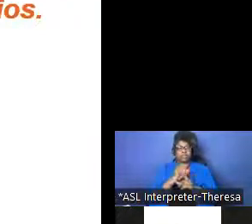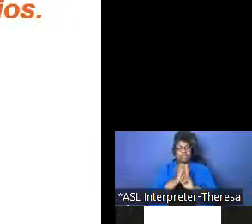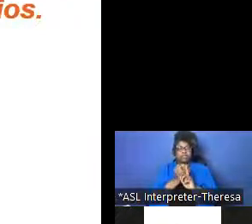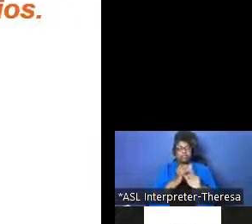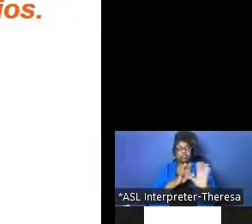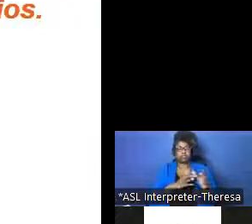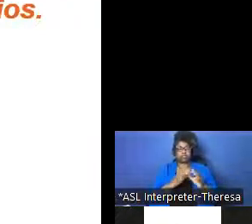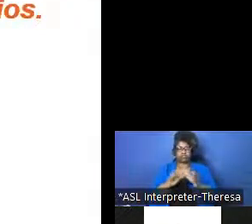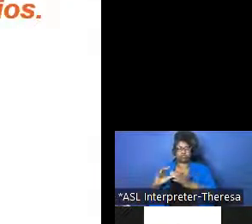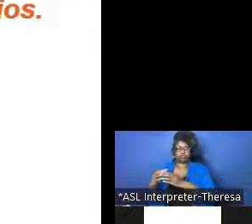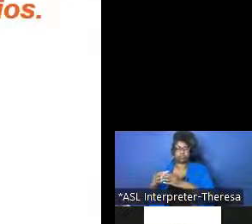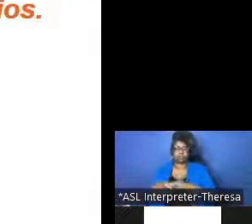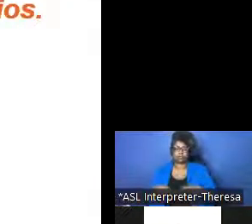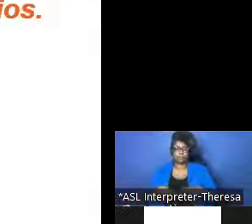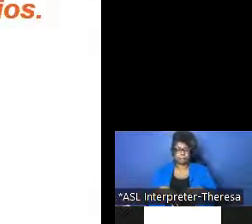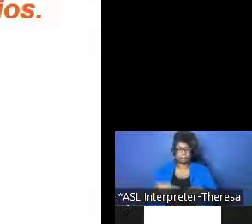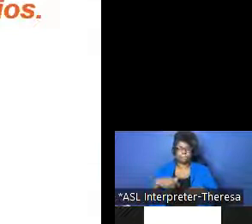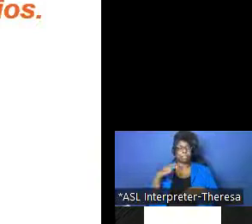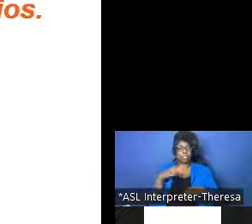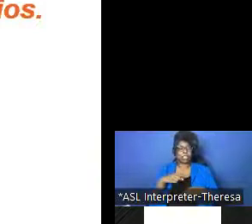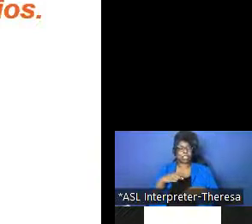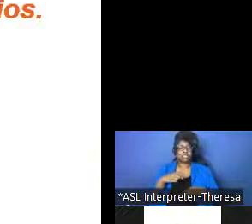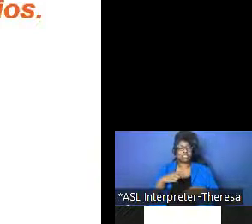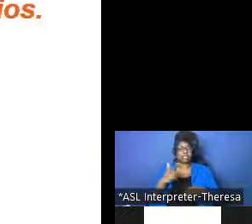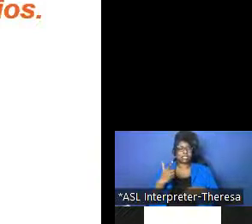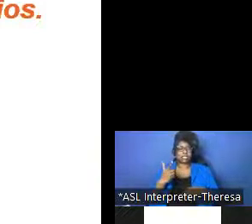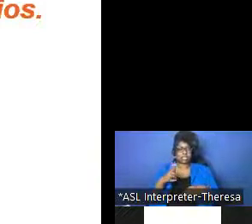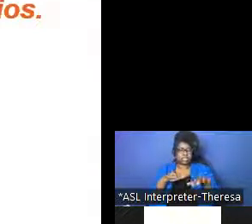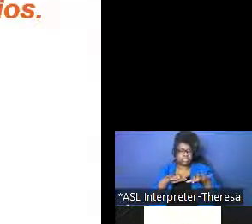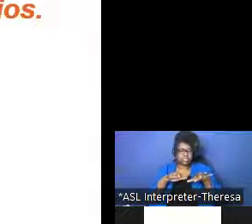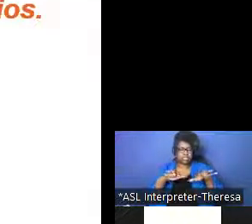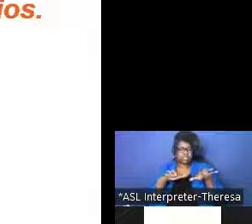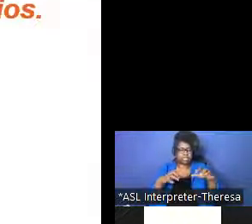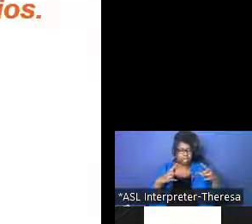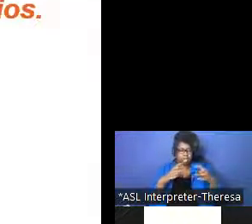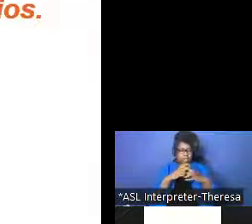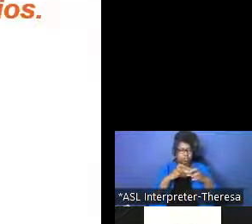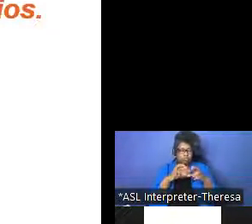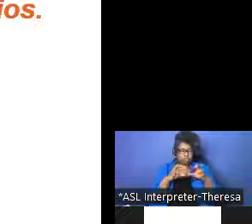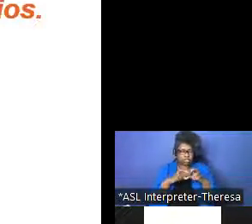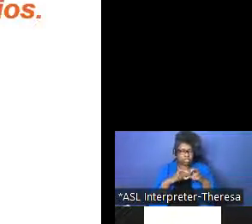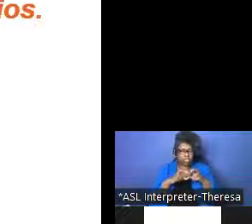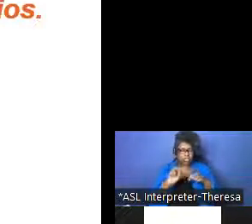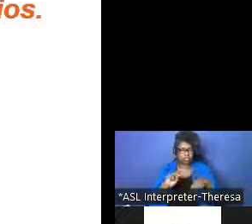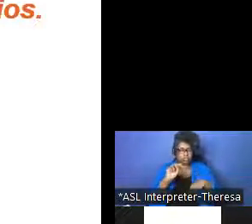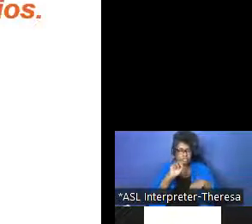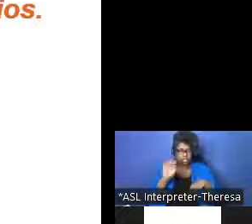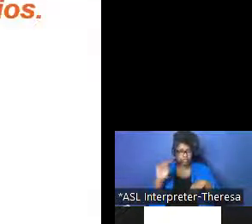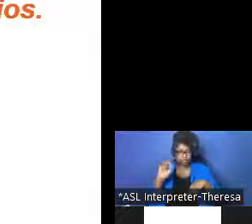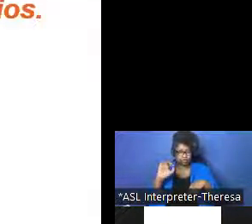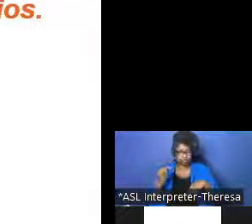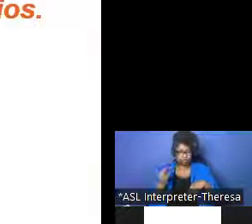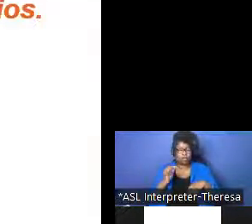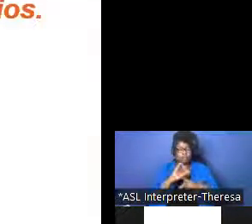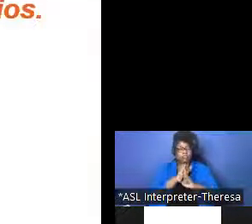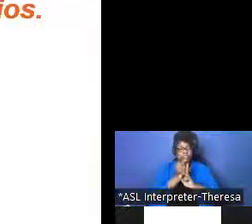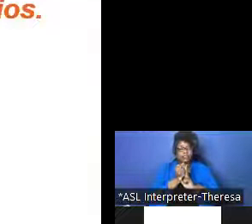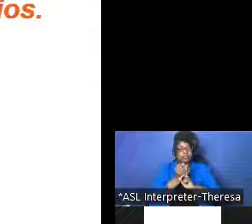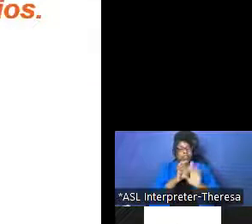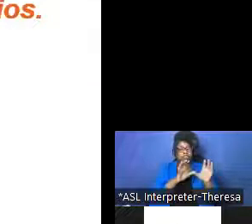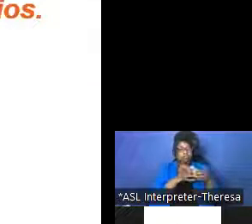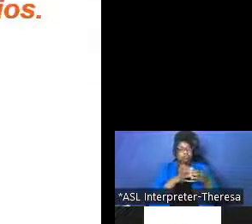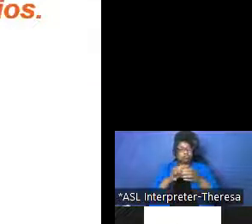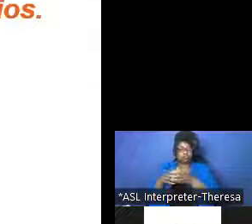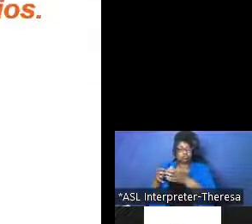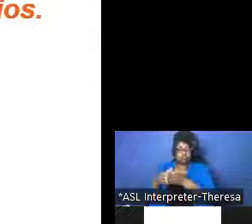groupings. In such a dense and complicated region, such as Northeastern New Jersey, our scenarios are being grouped by